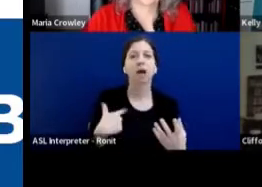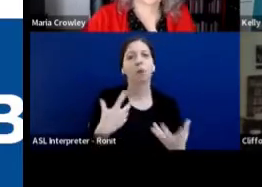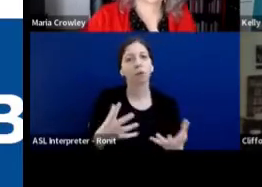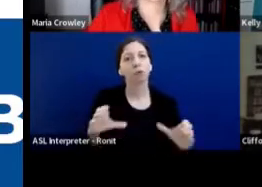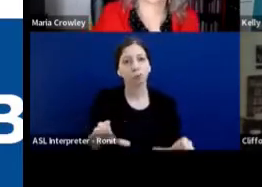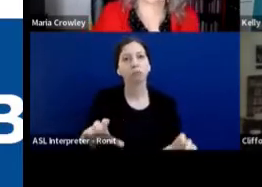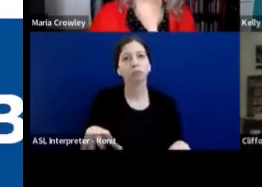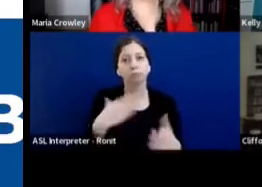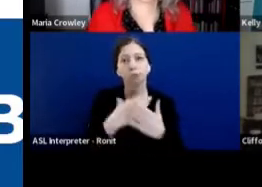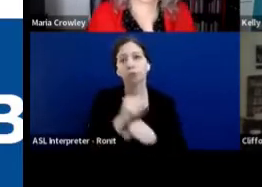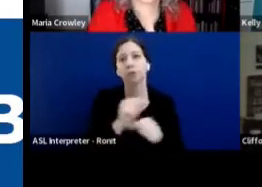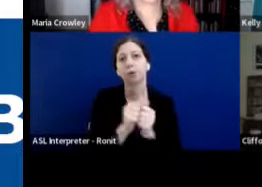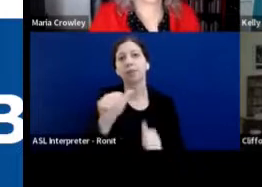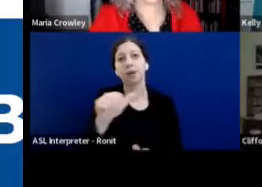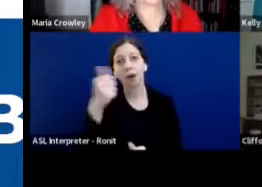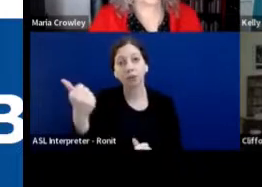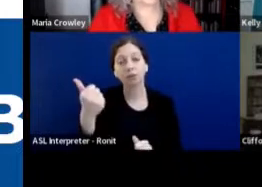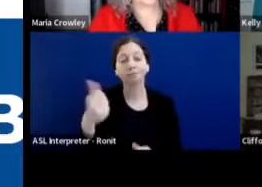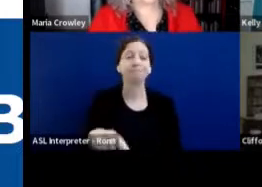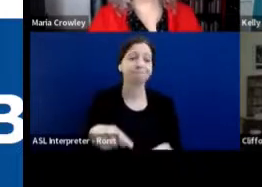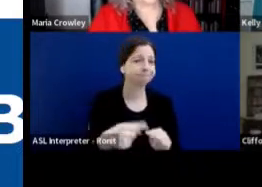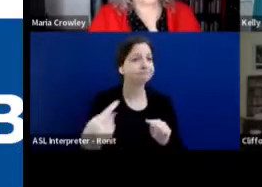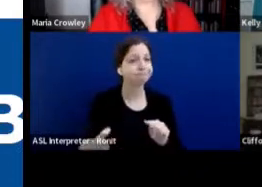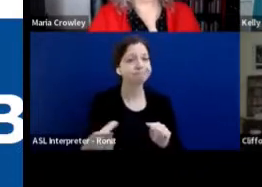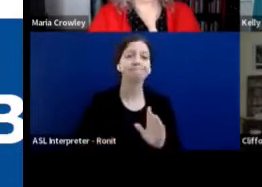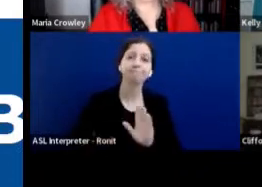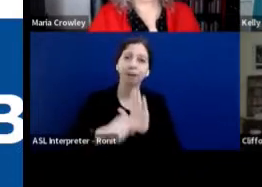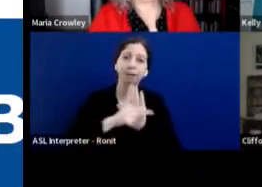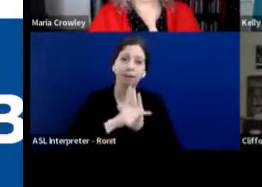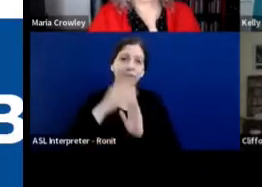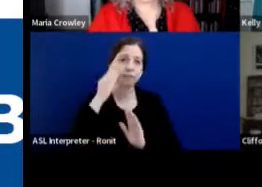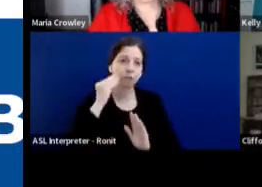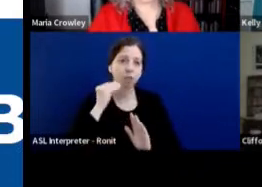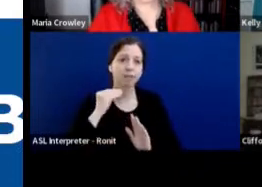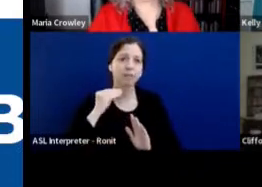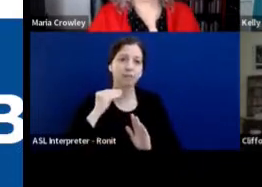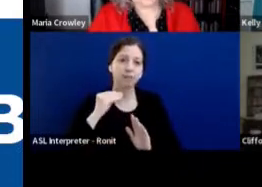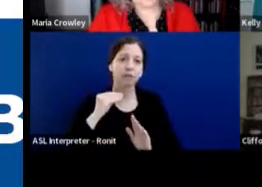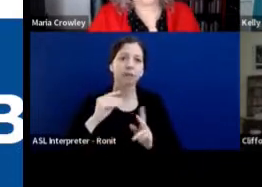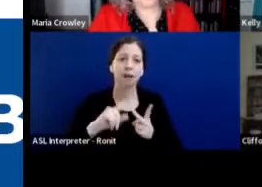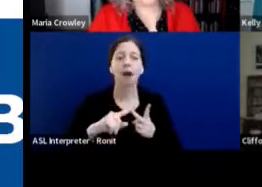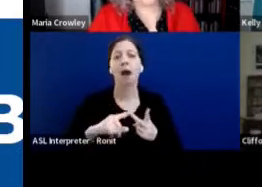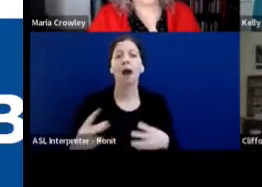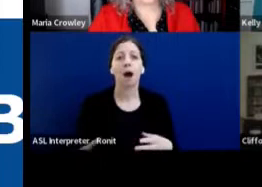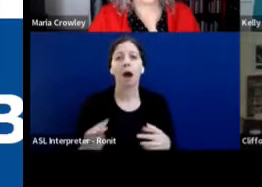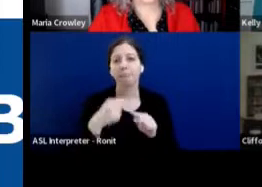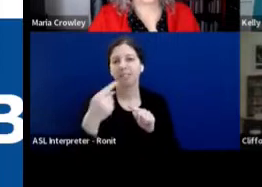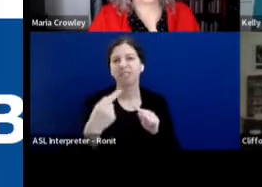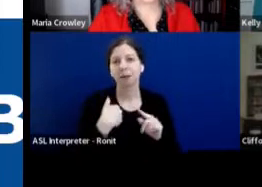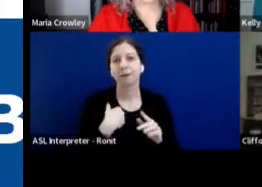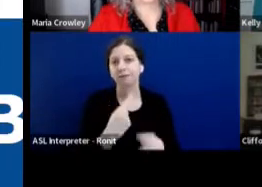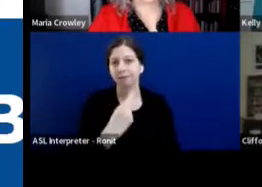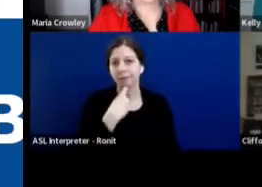others. On the flip side, then the negative experiences that I've had have kind of been the opposite of what I've said,